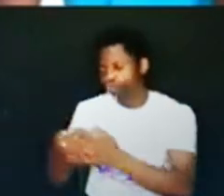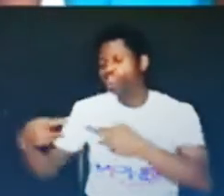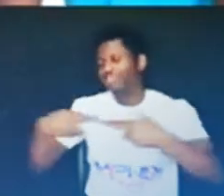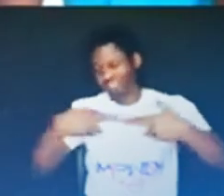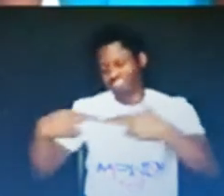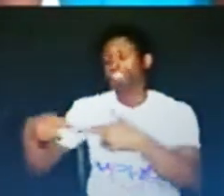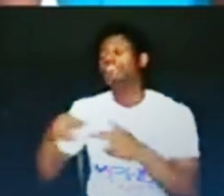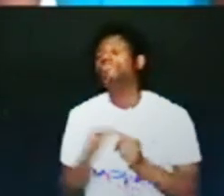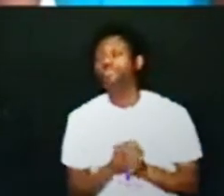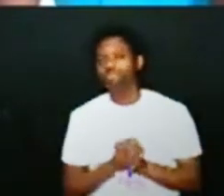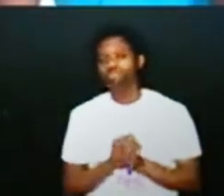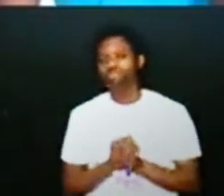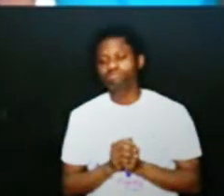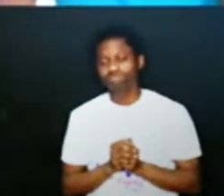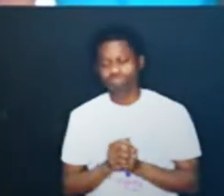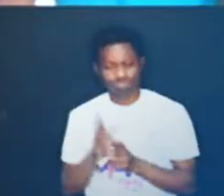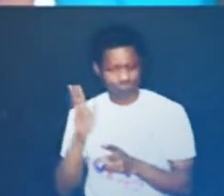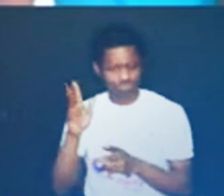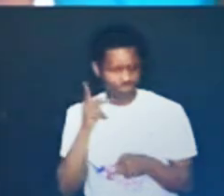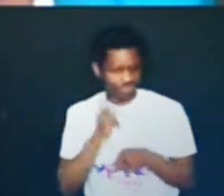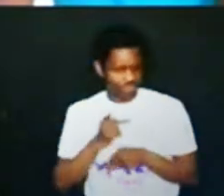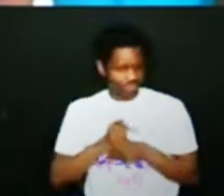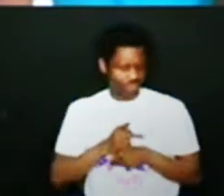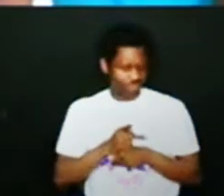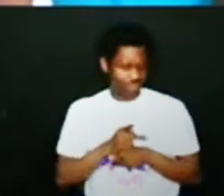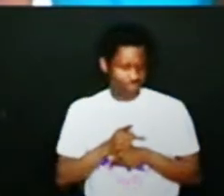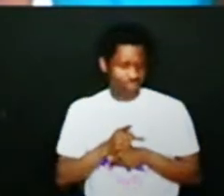Now, I want you to hold this into your spirit.